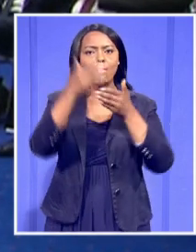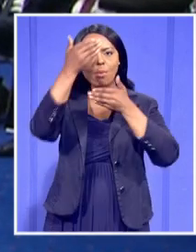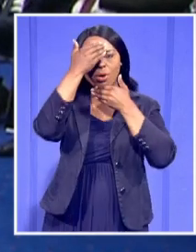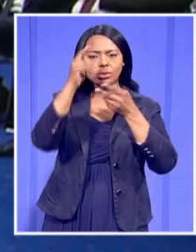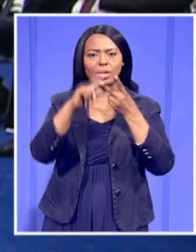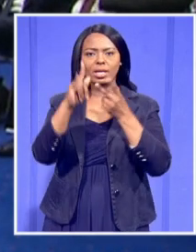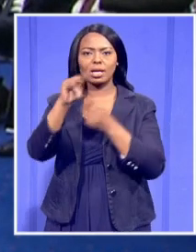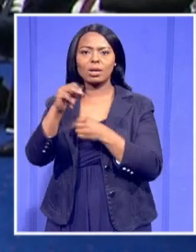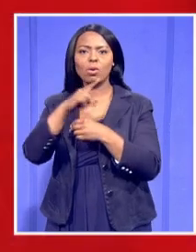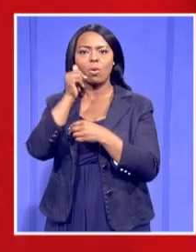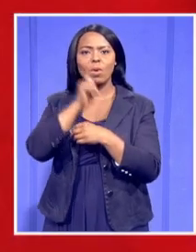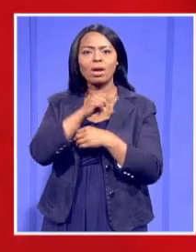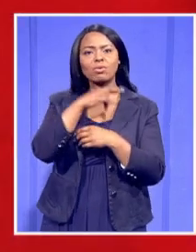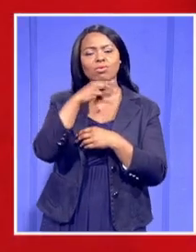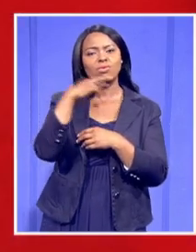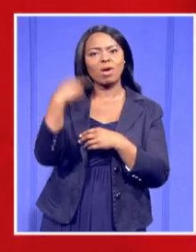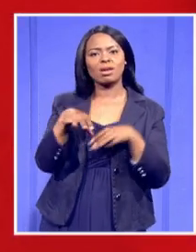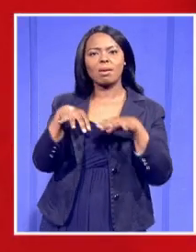invaded Ukraine.